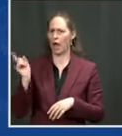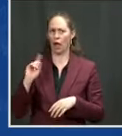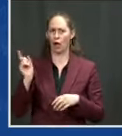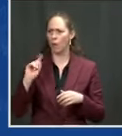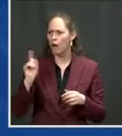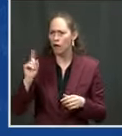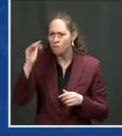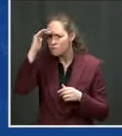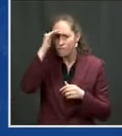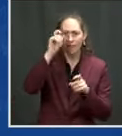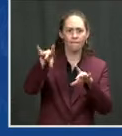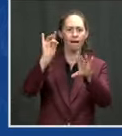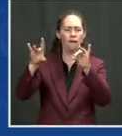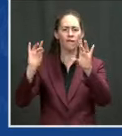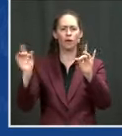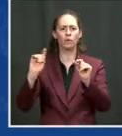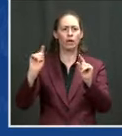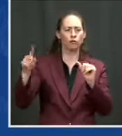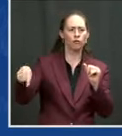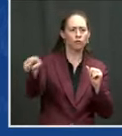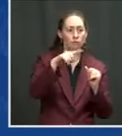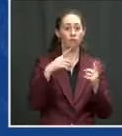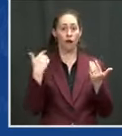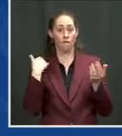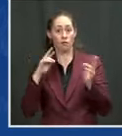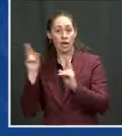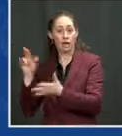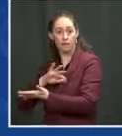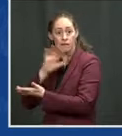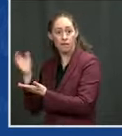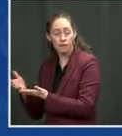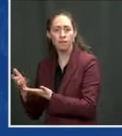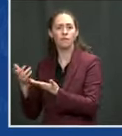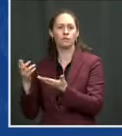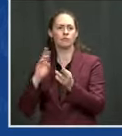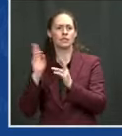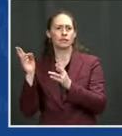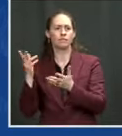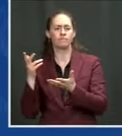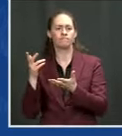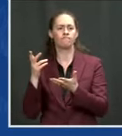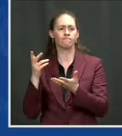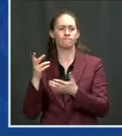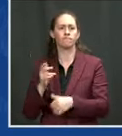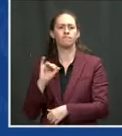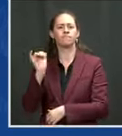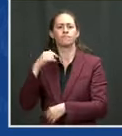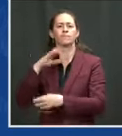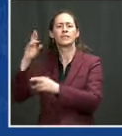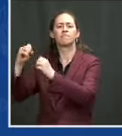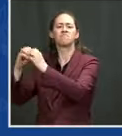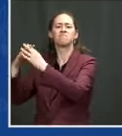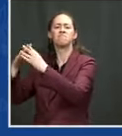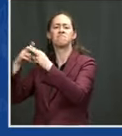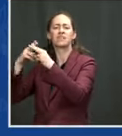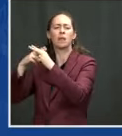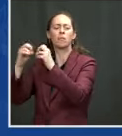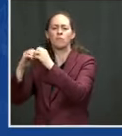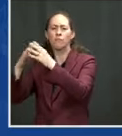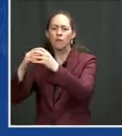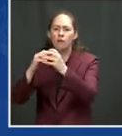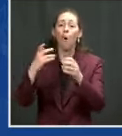for for everyone. And so we these mobile pop up clinics that we're talking about really matter. And when you partner